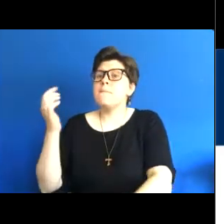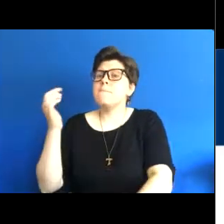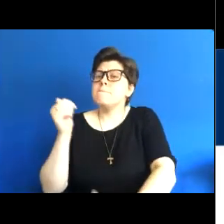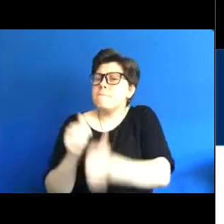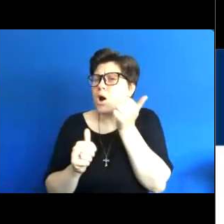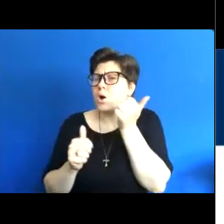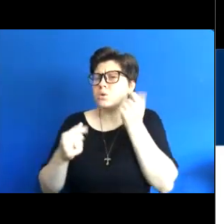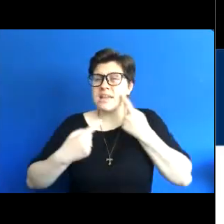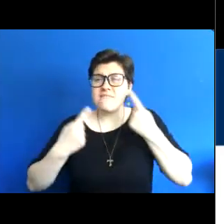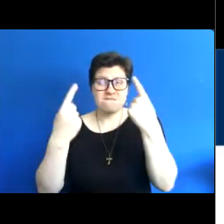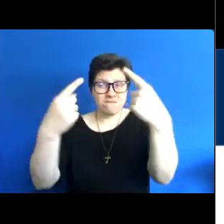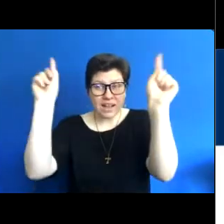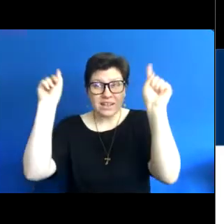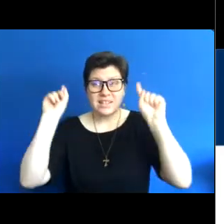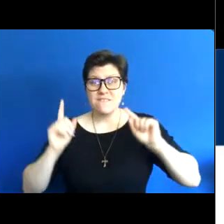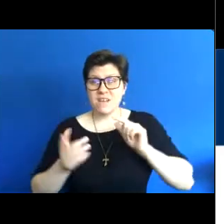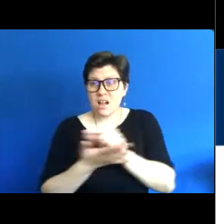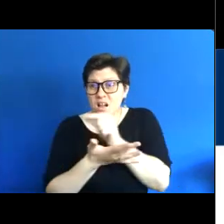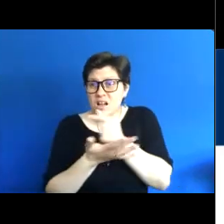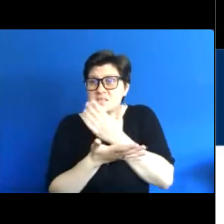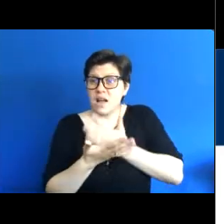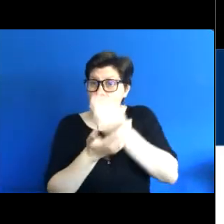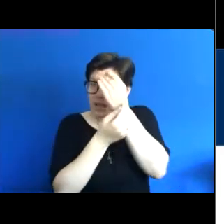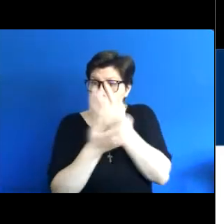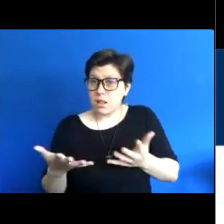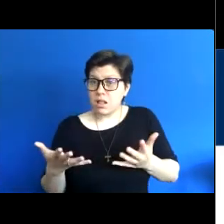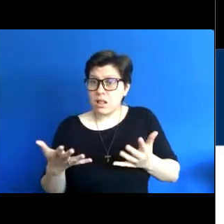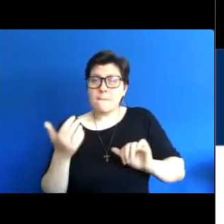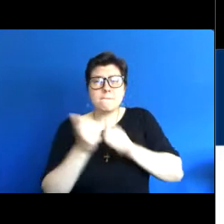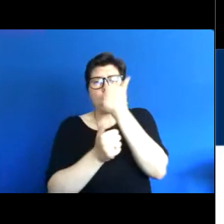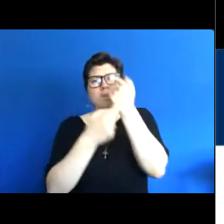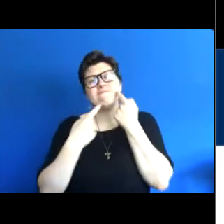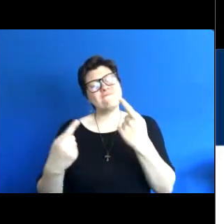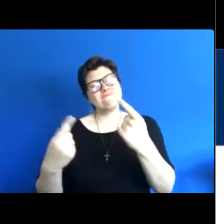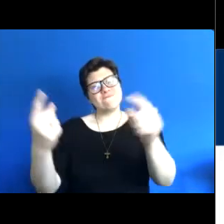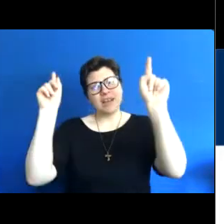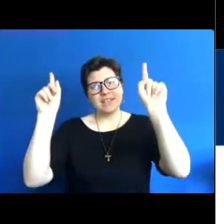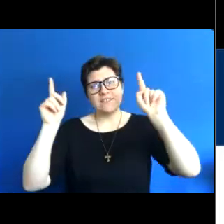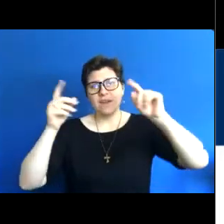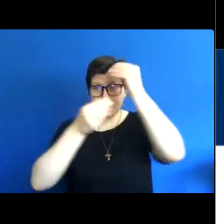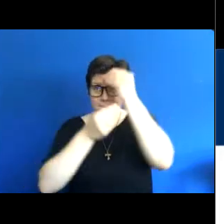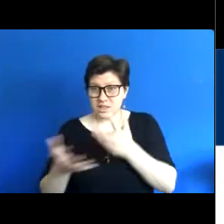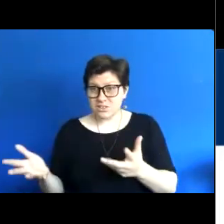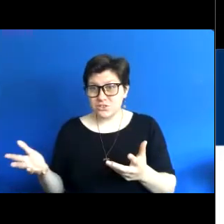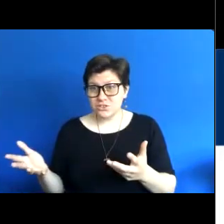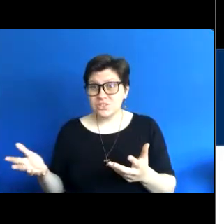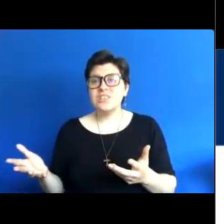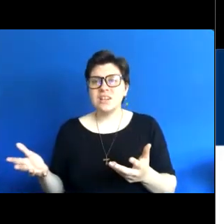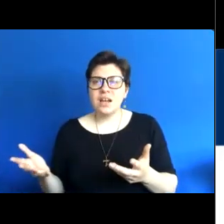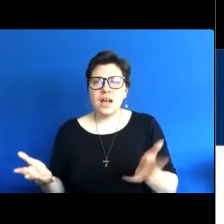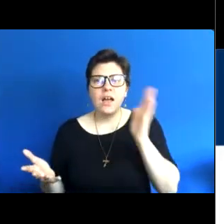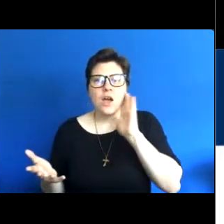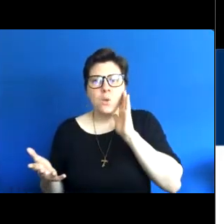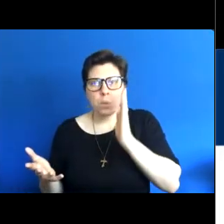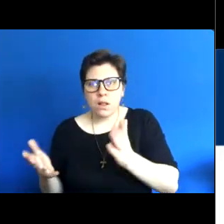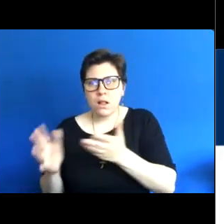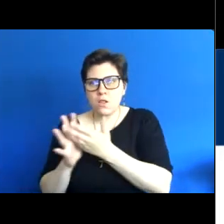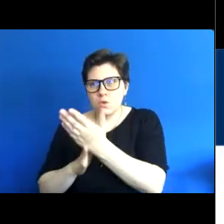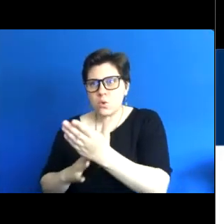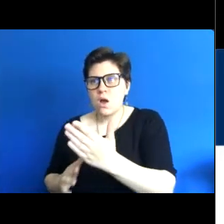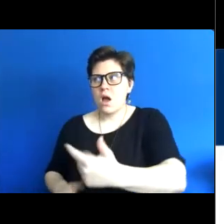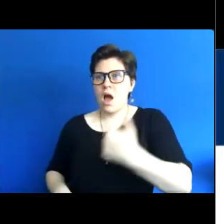effective gospel, the most effective message, the most effective transmission of the faith is going to come to our students from